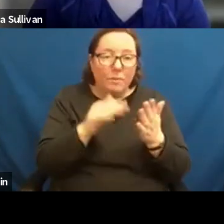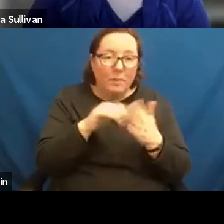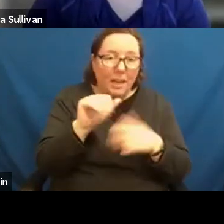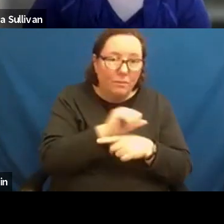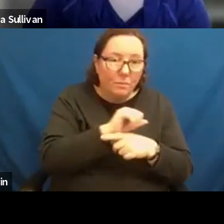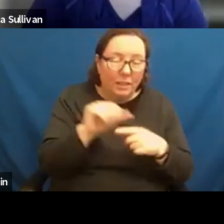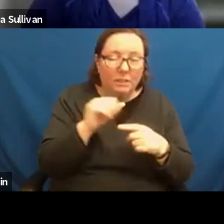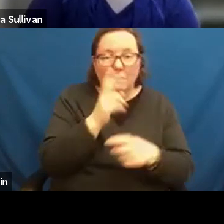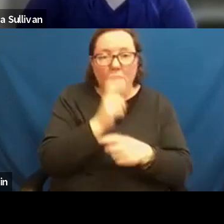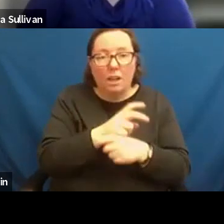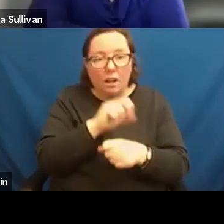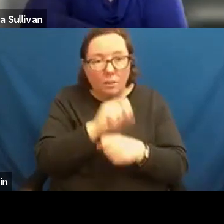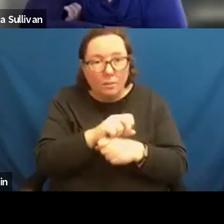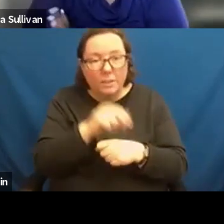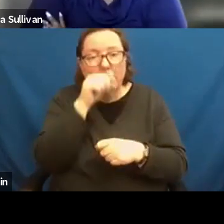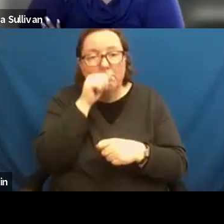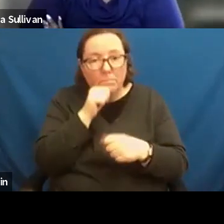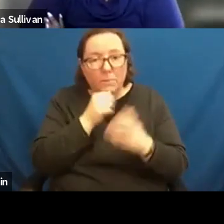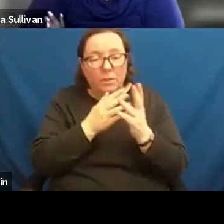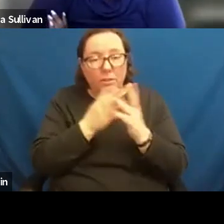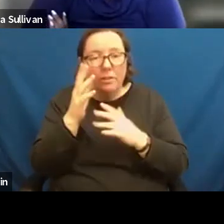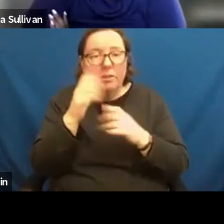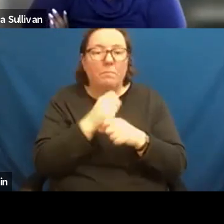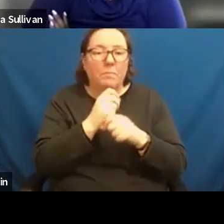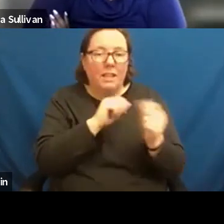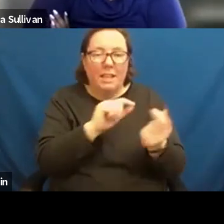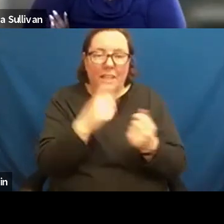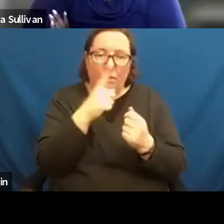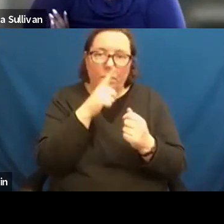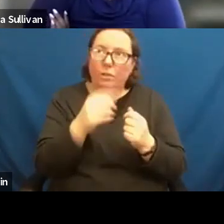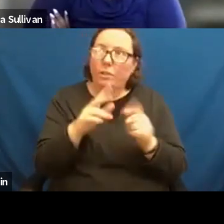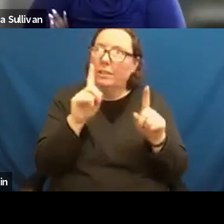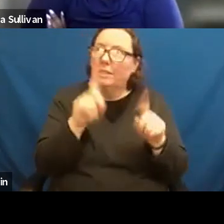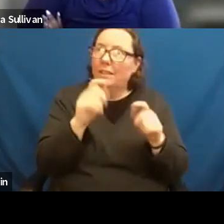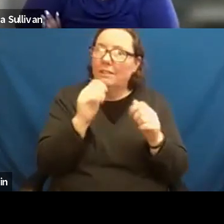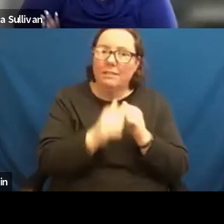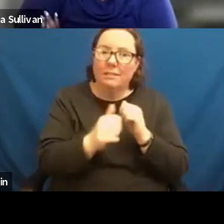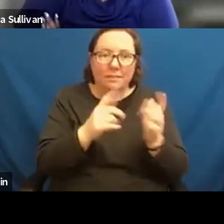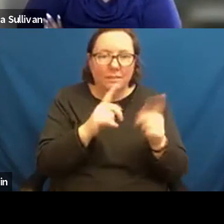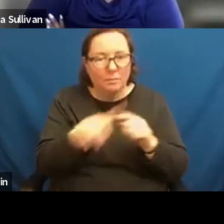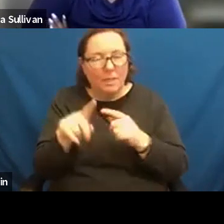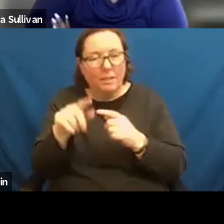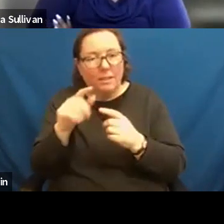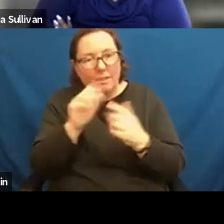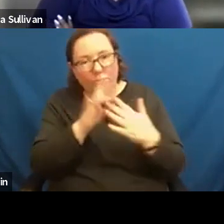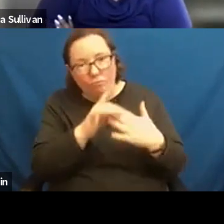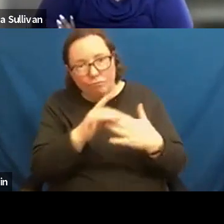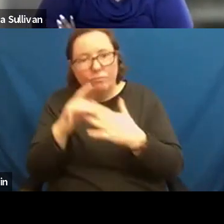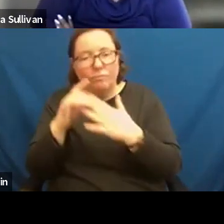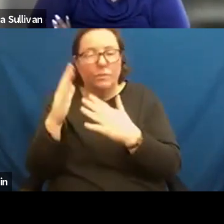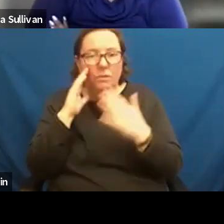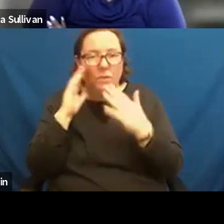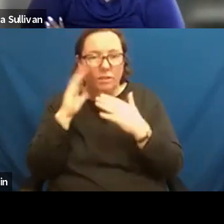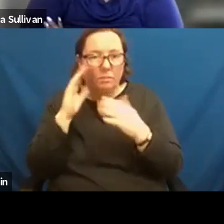and perseverance can make anyone good at test taking. Hard work and perseverance can make anyone knowledgeable